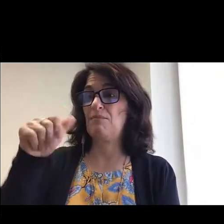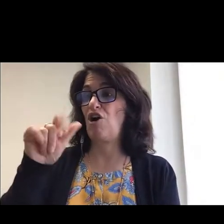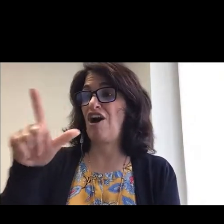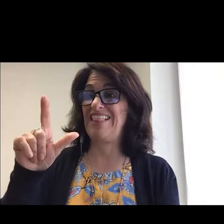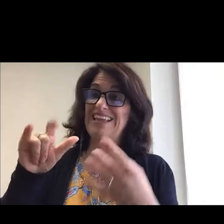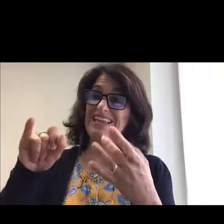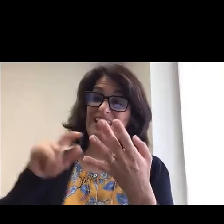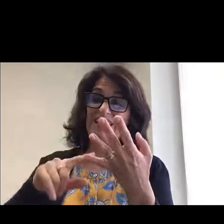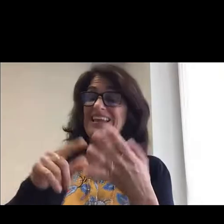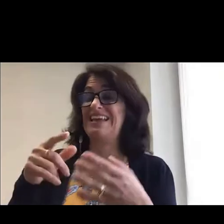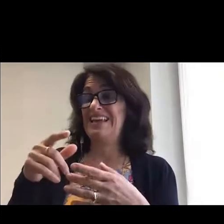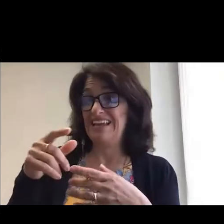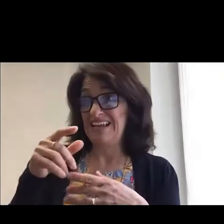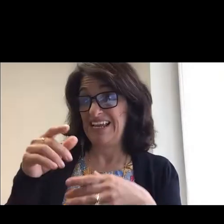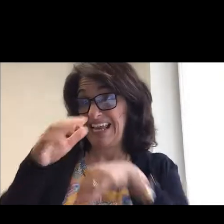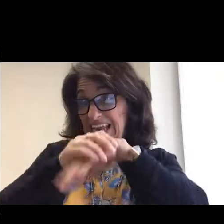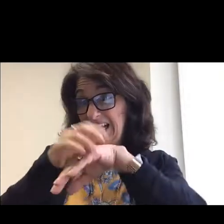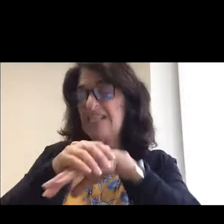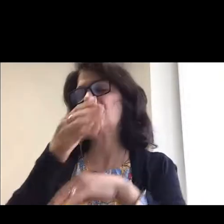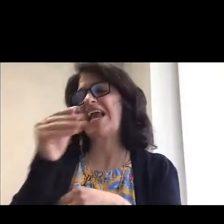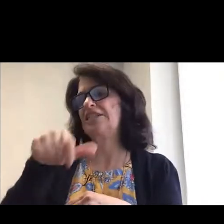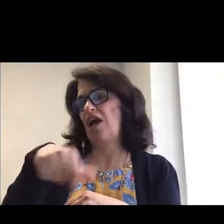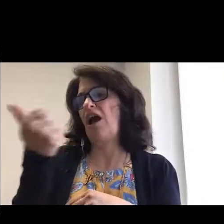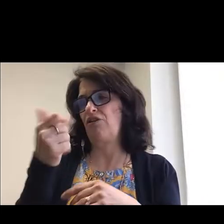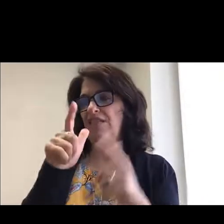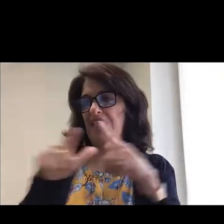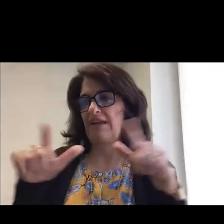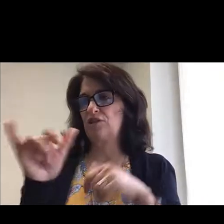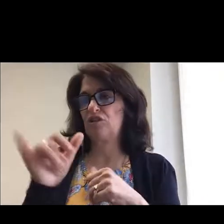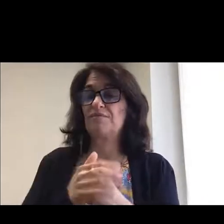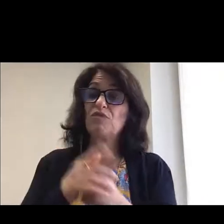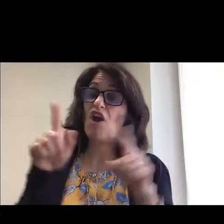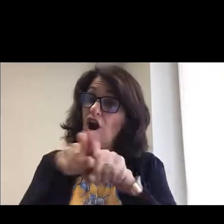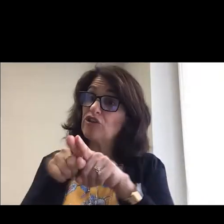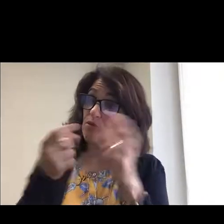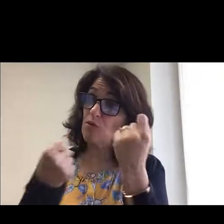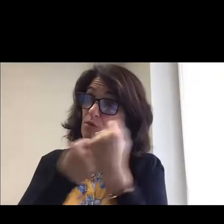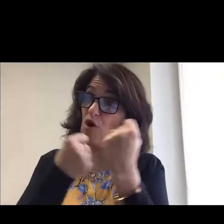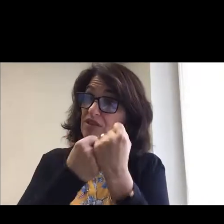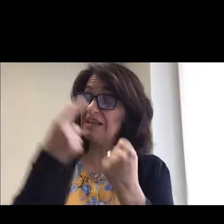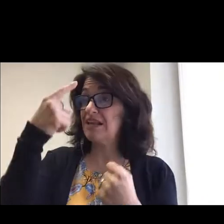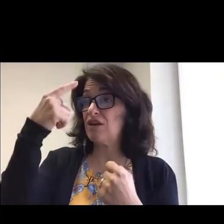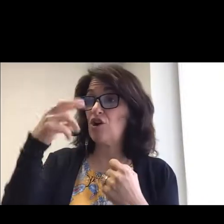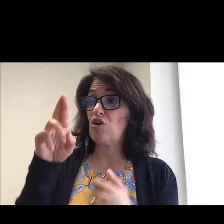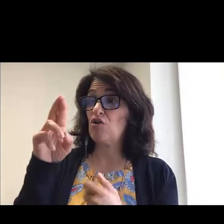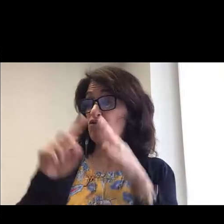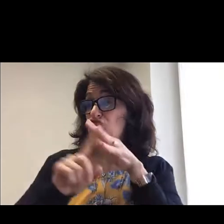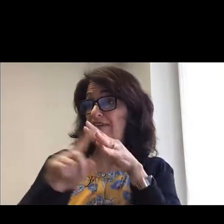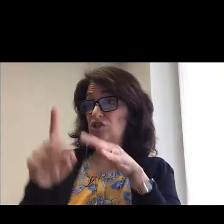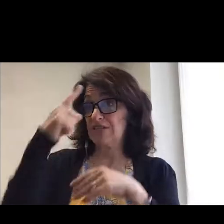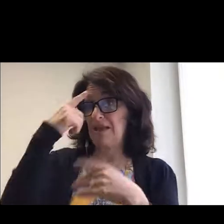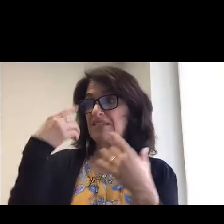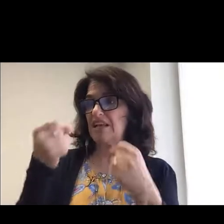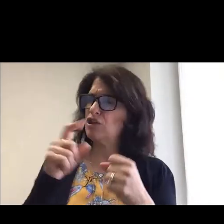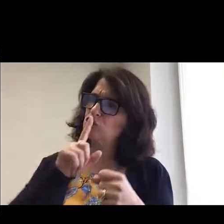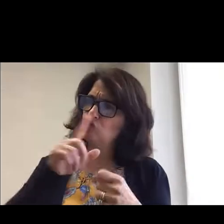English, and other languages. The next is promoting refugees' mental health. This is a true story and it's